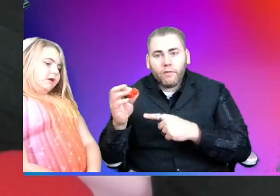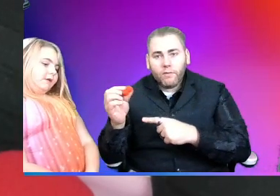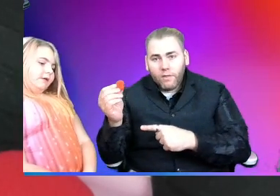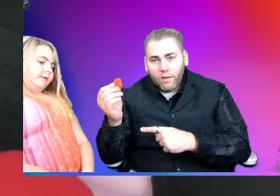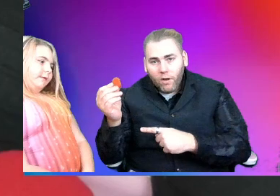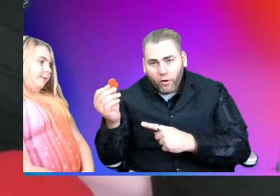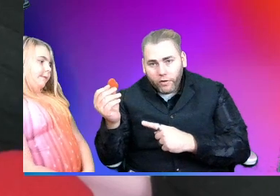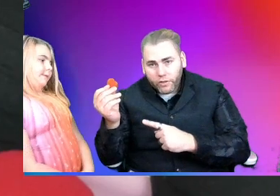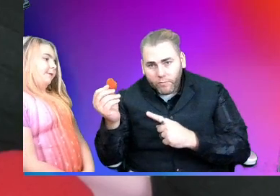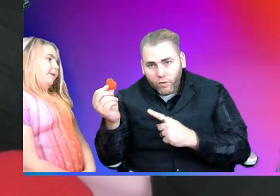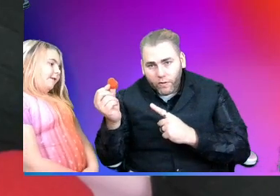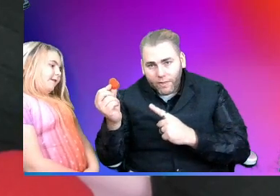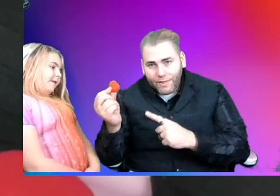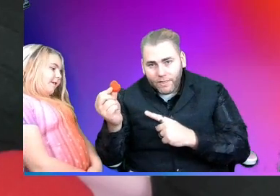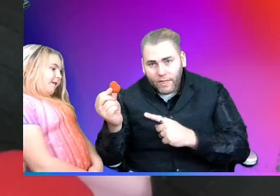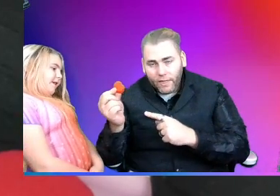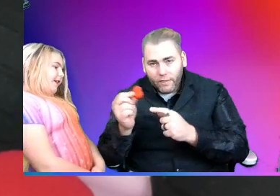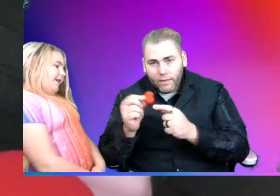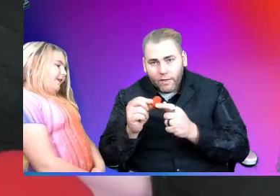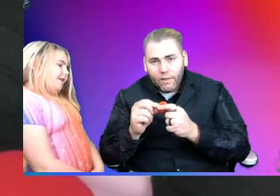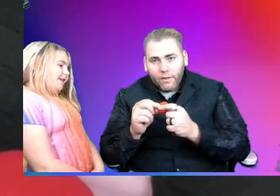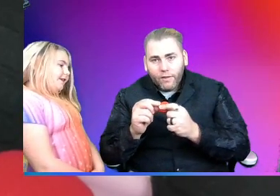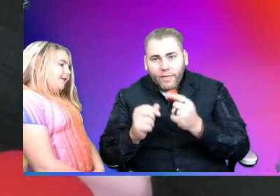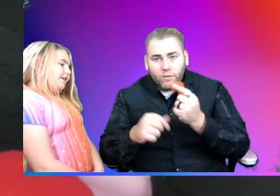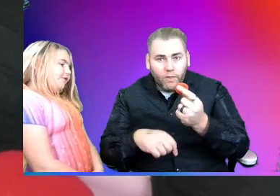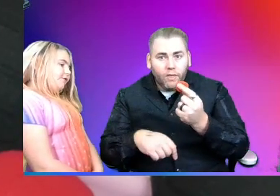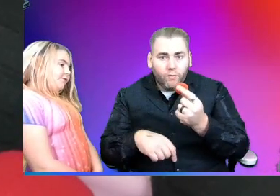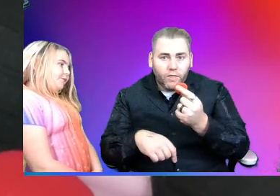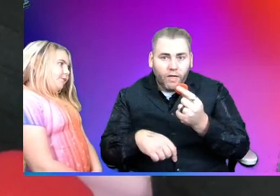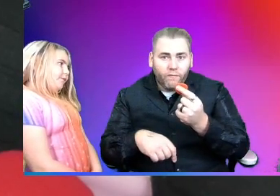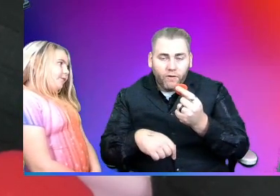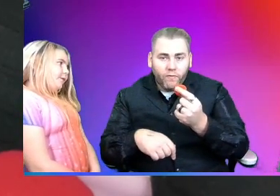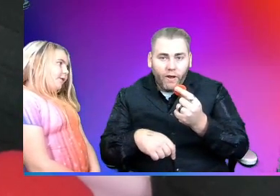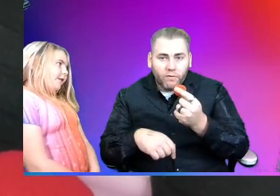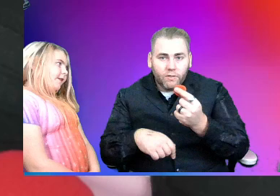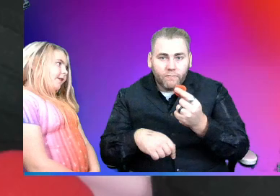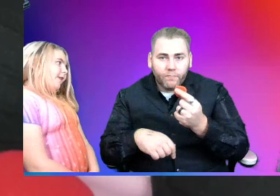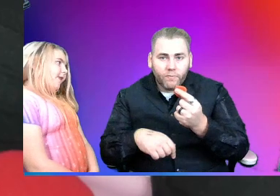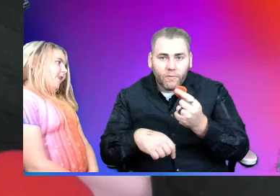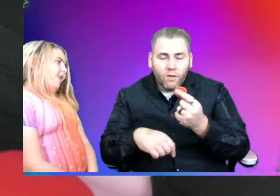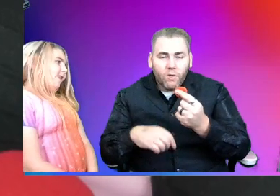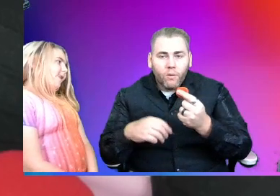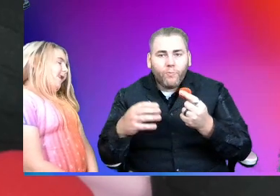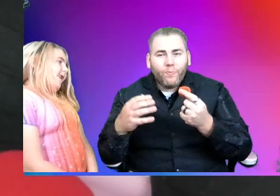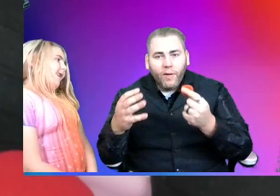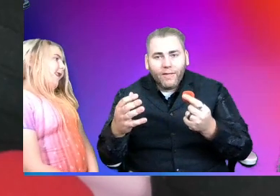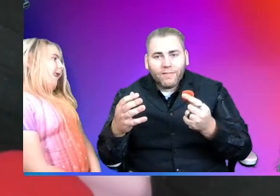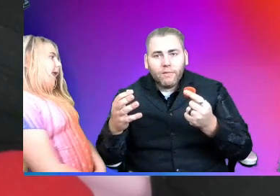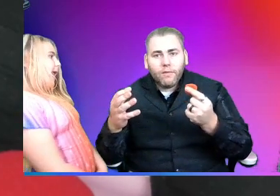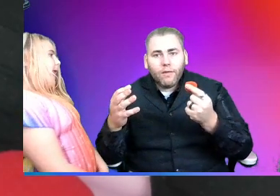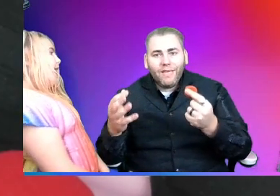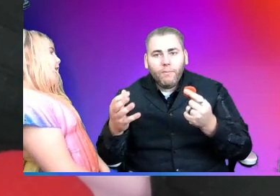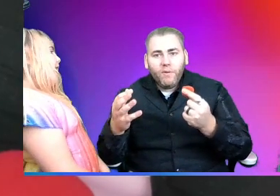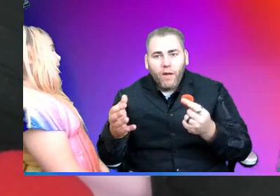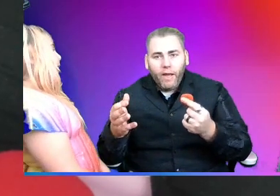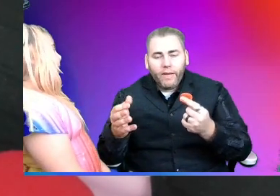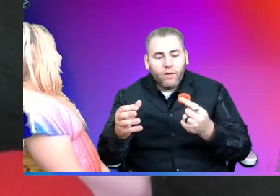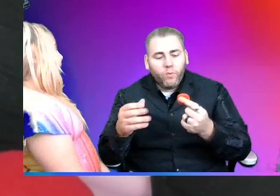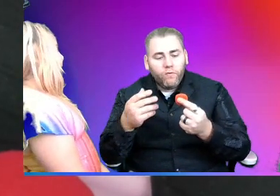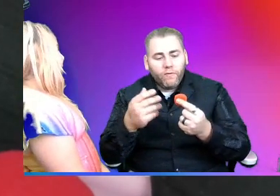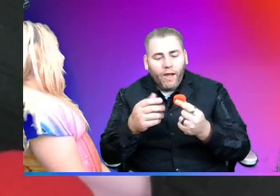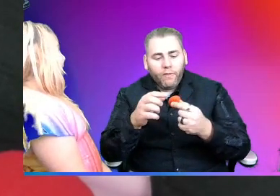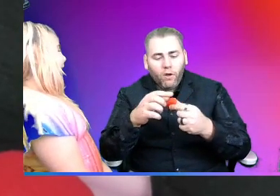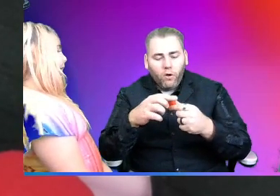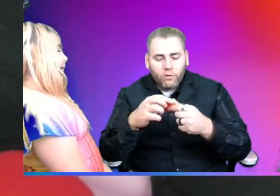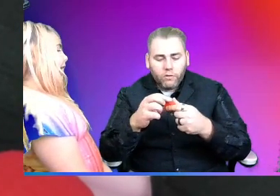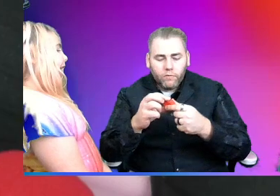the heart jumped over to this hand. That's really what you got to figure out. But keep in mind that